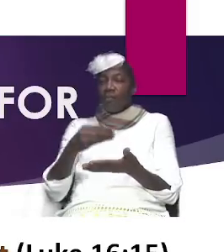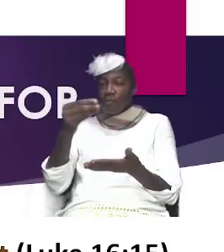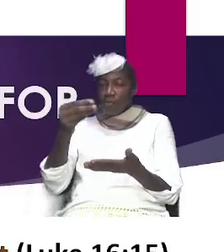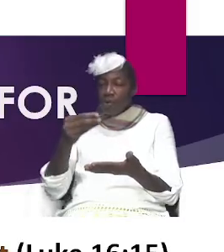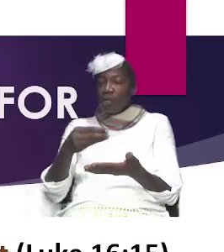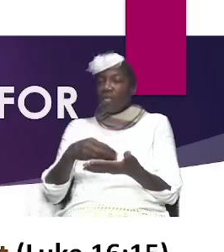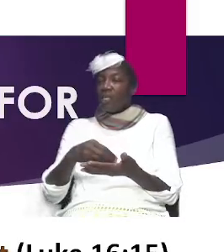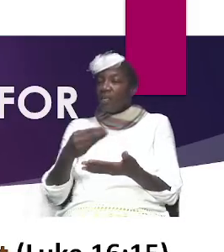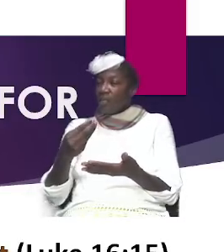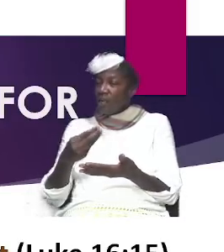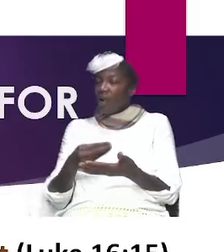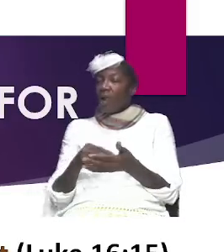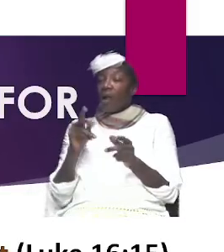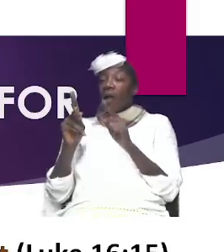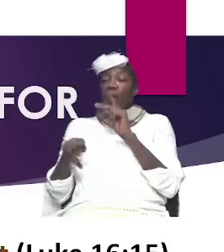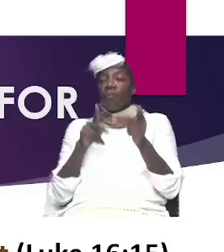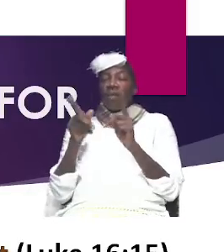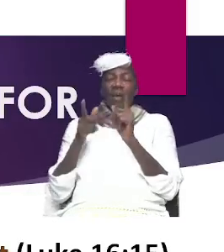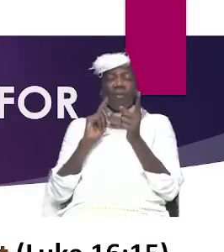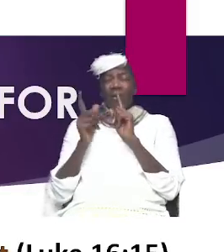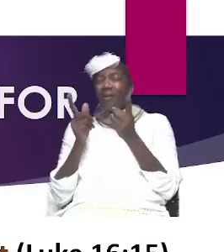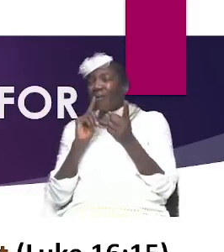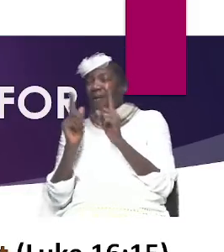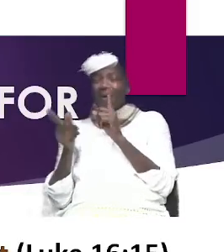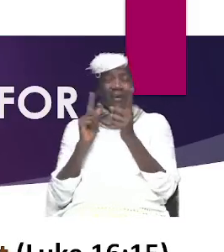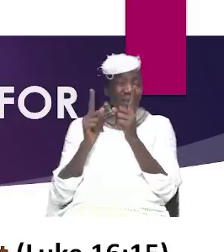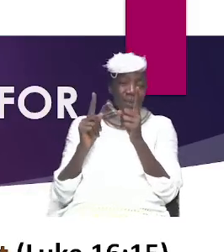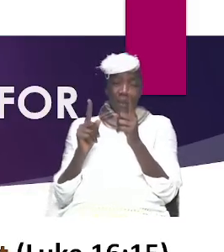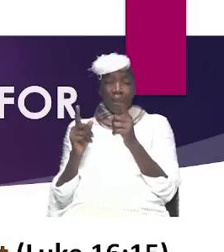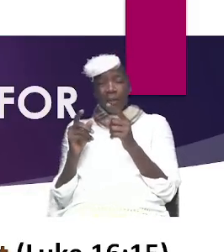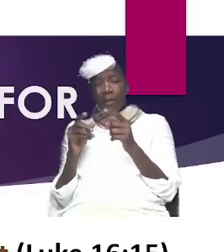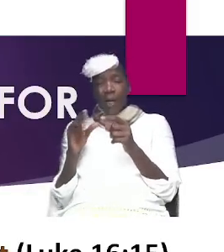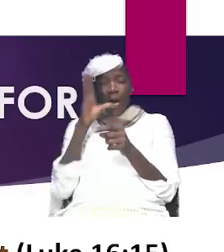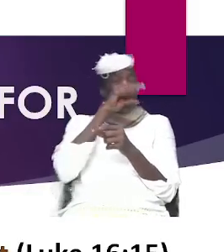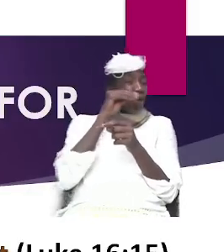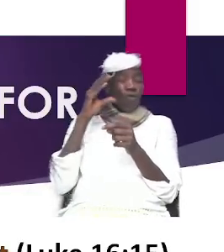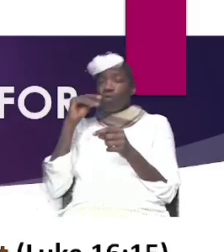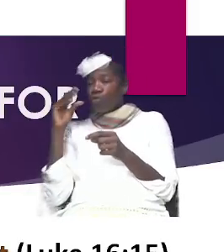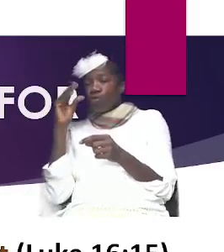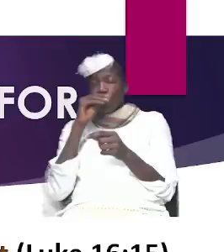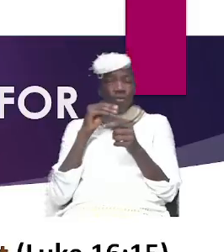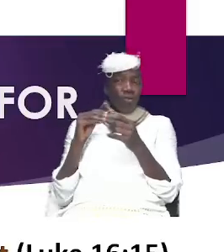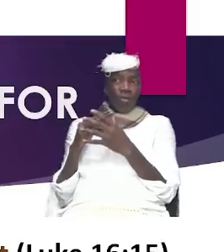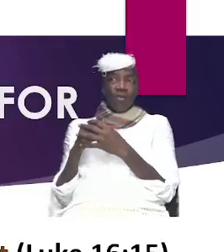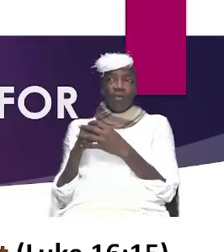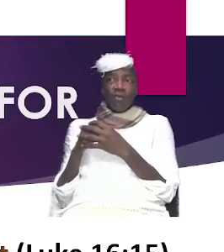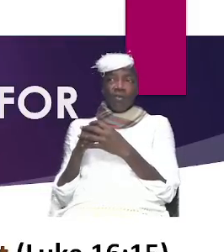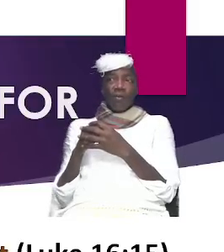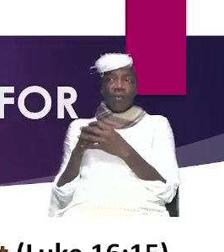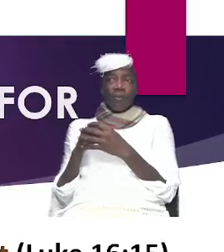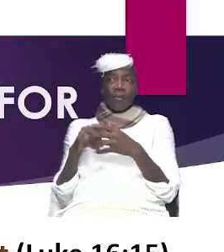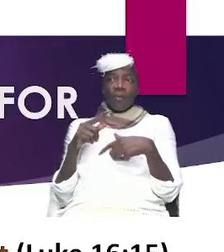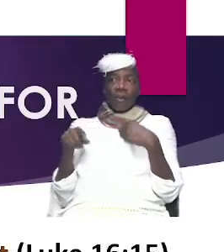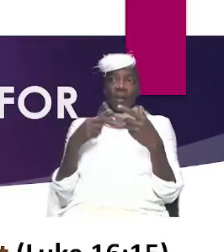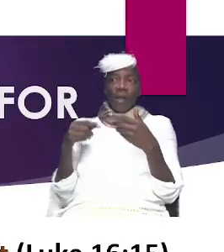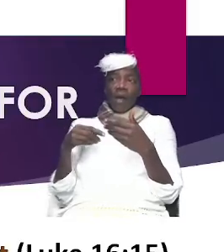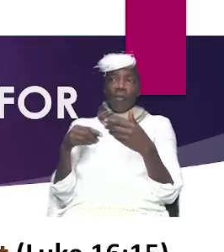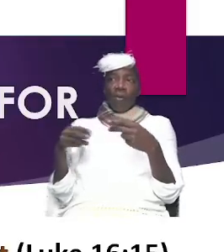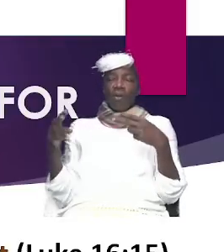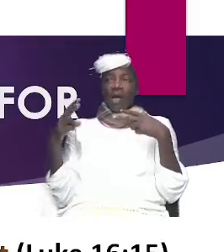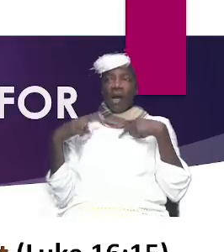And folks were making a whole lot of fuss. Yes, a whole lot of fuss about